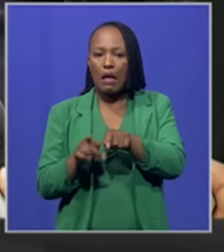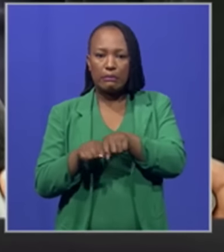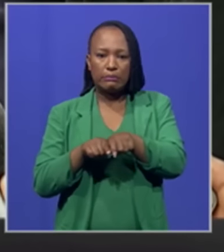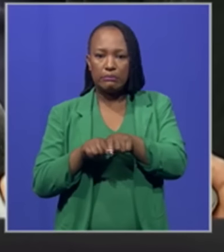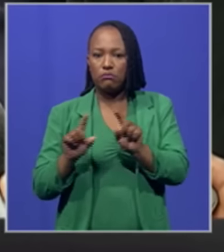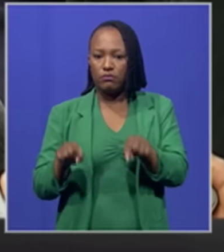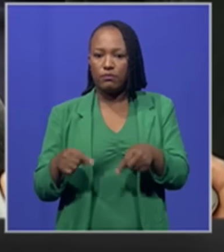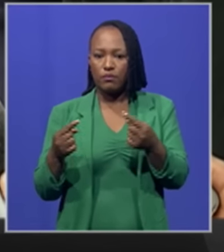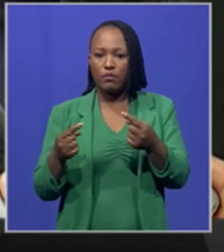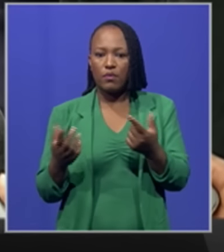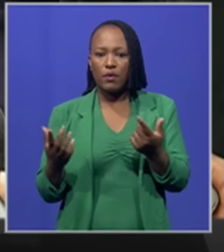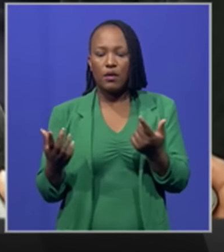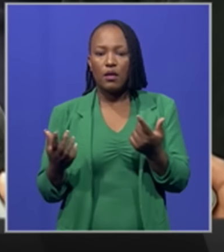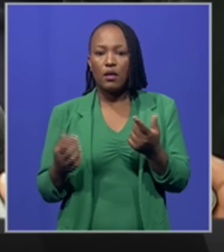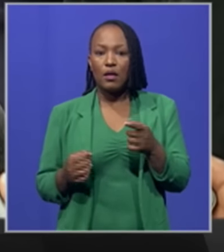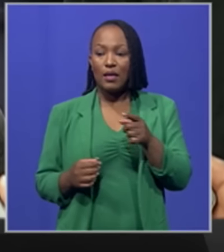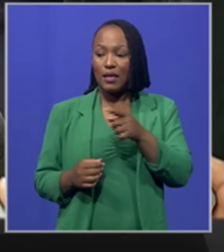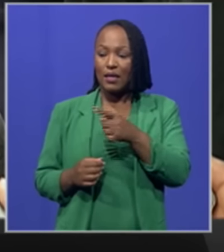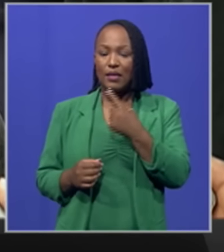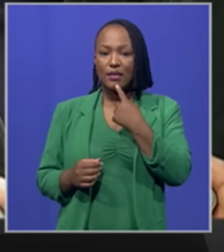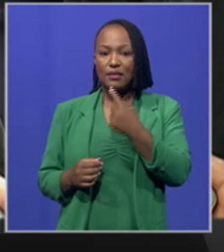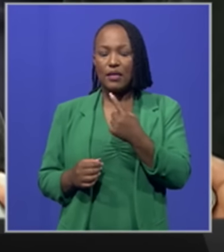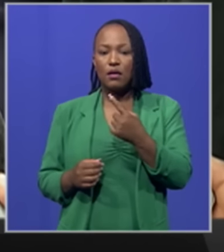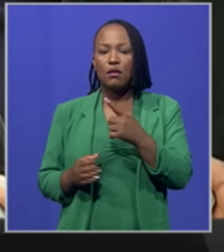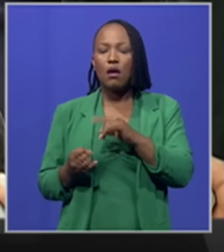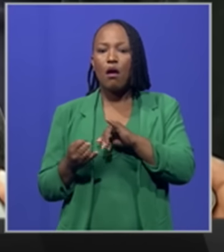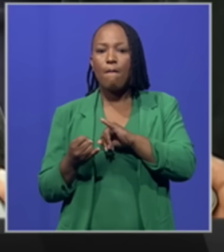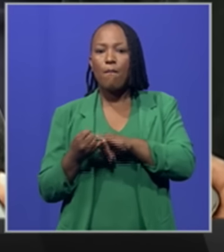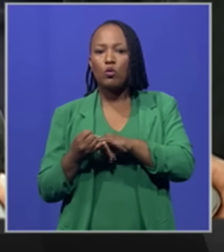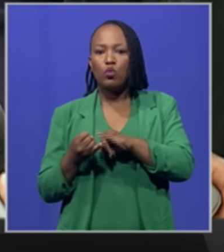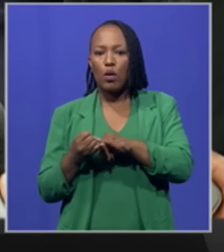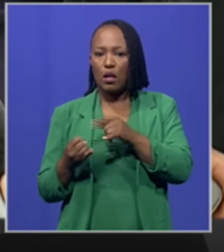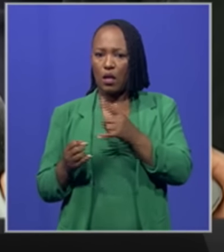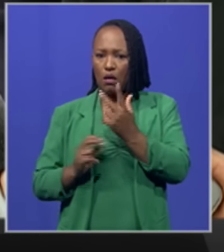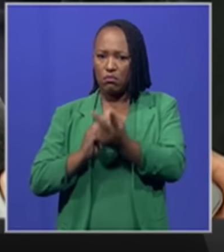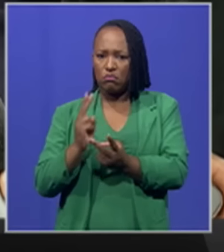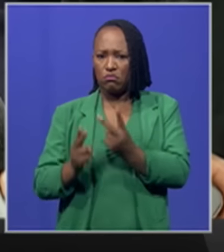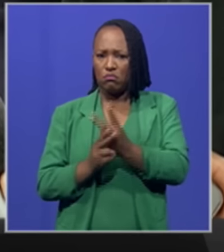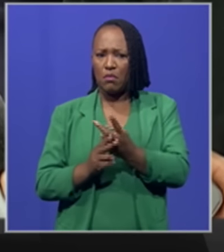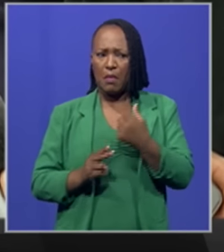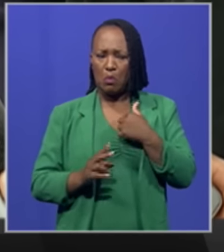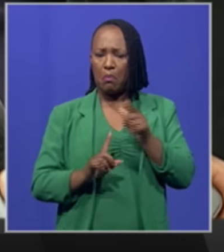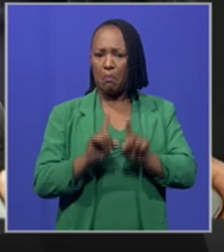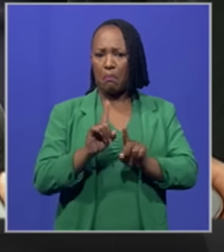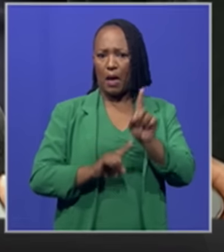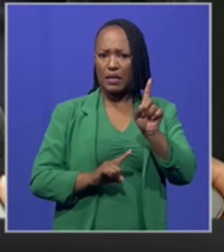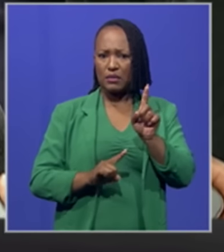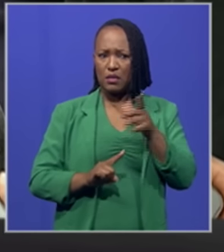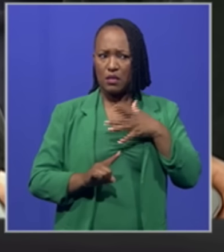re tshwanetse re repeat module and module o ro pasitse ene no yana ba batla gore